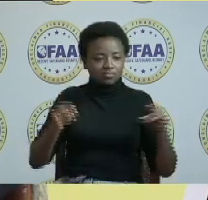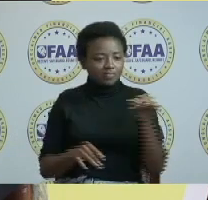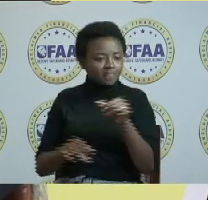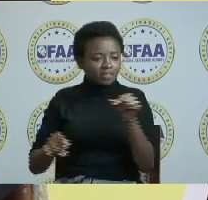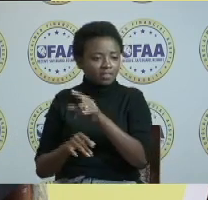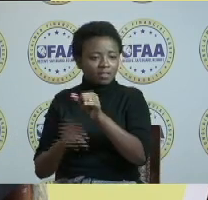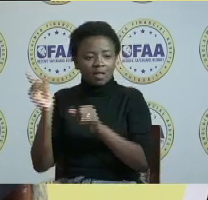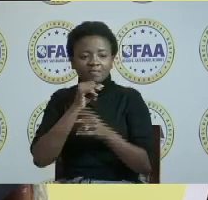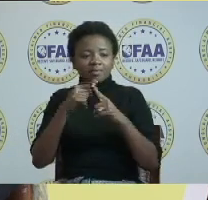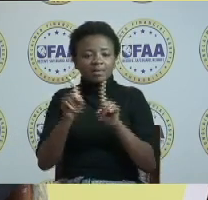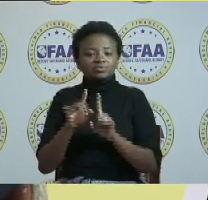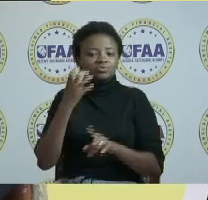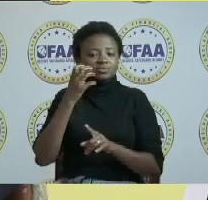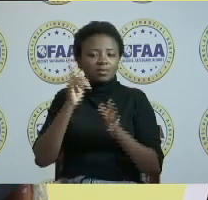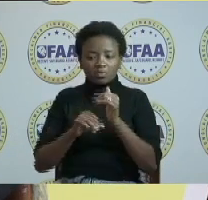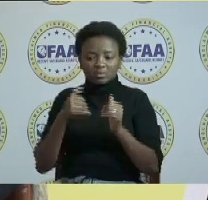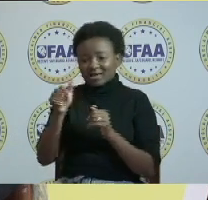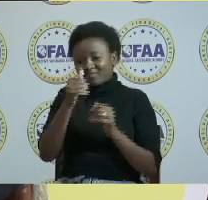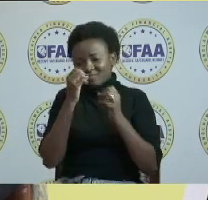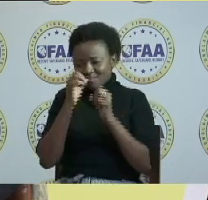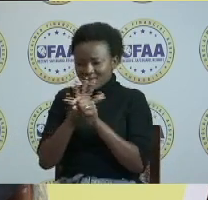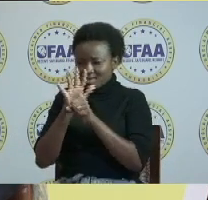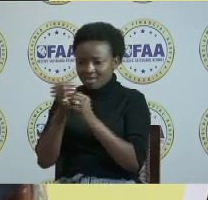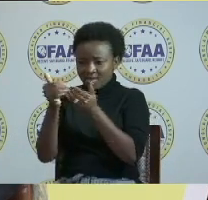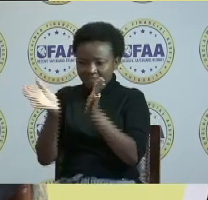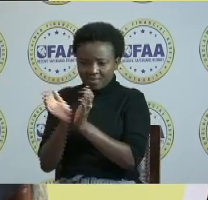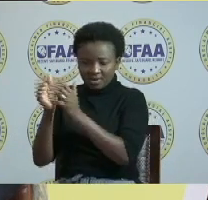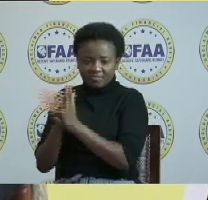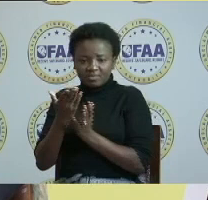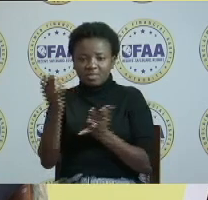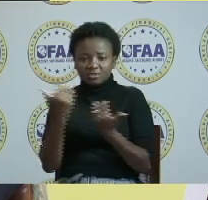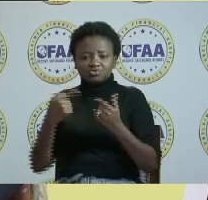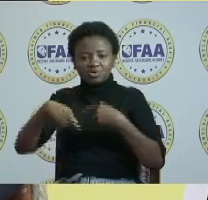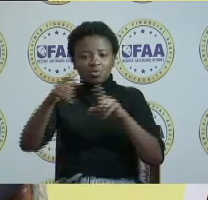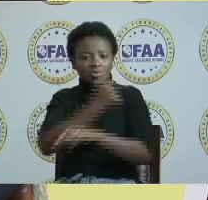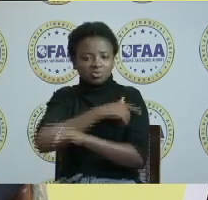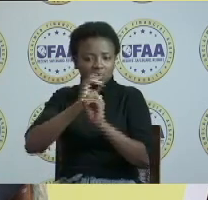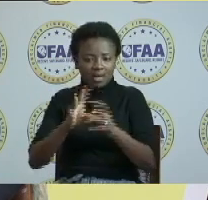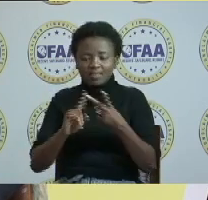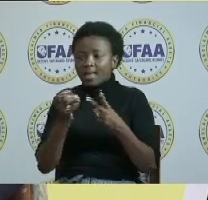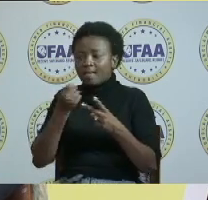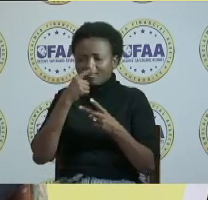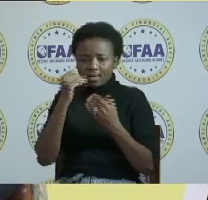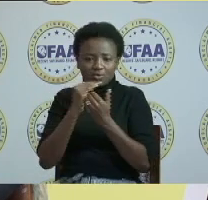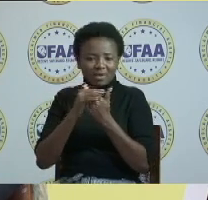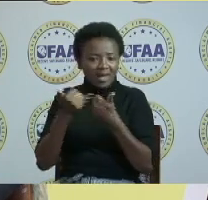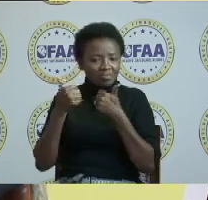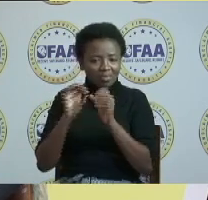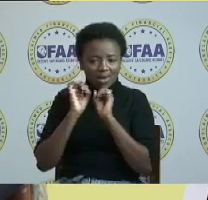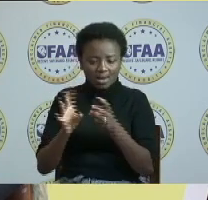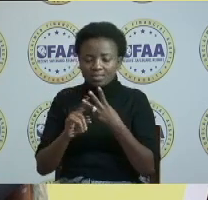many families whose kids can't go to school. They can't afford a decent medical care. They can't even afford food,